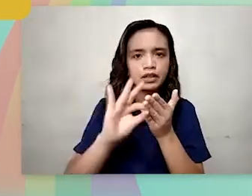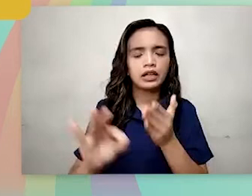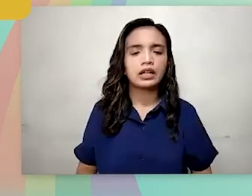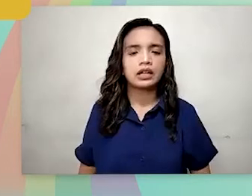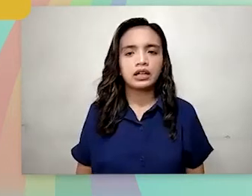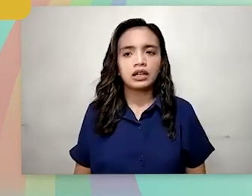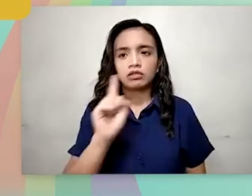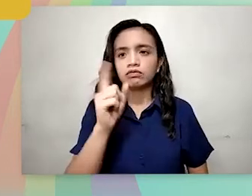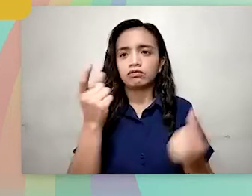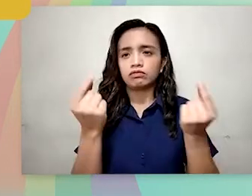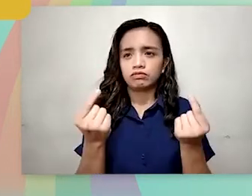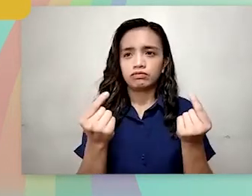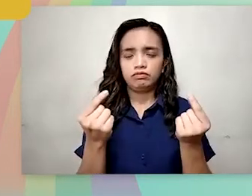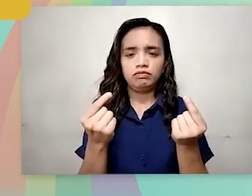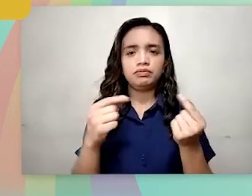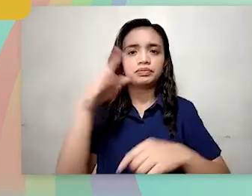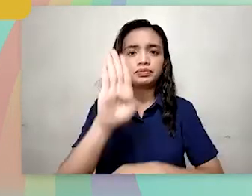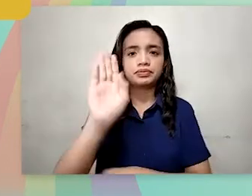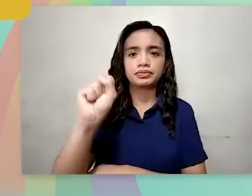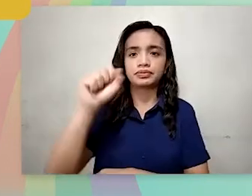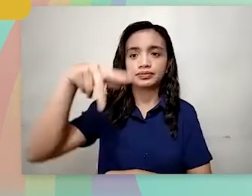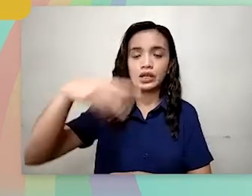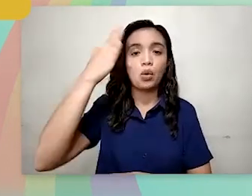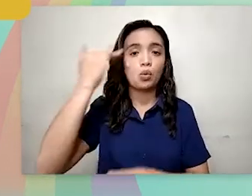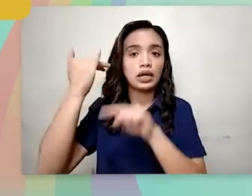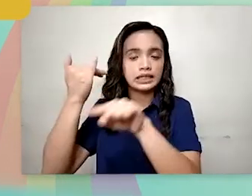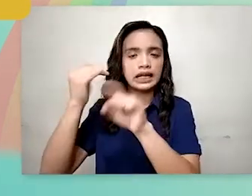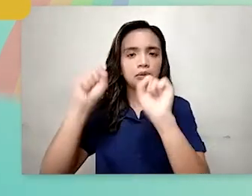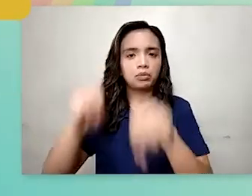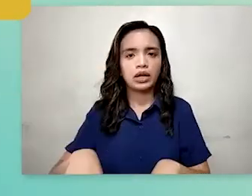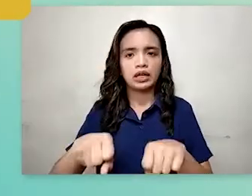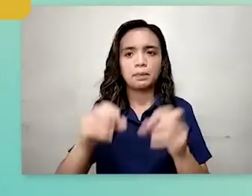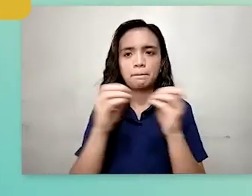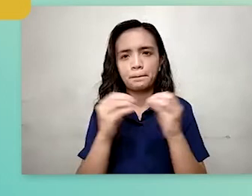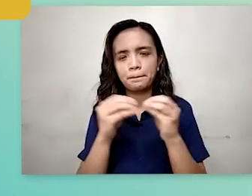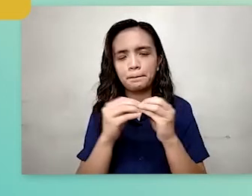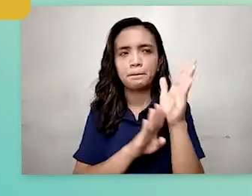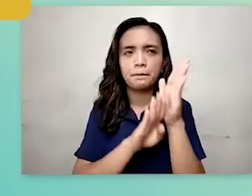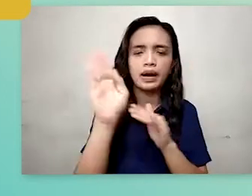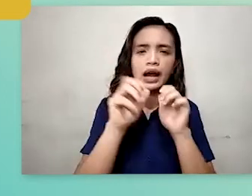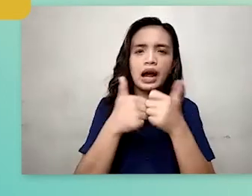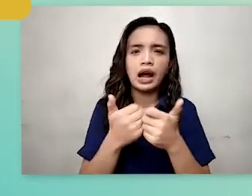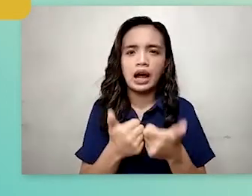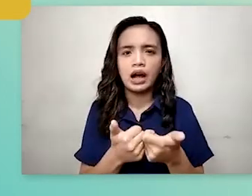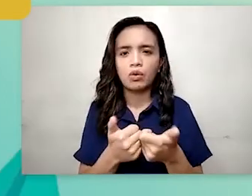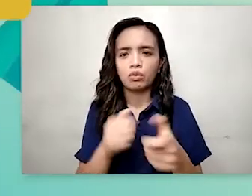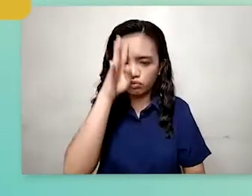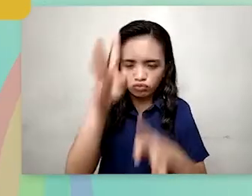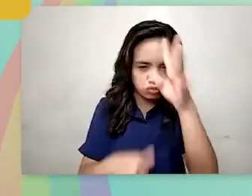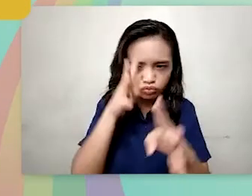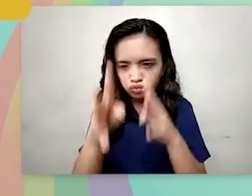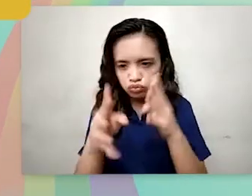financing, removing the SB Corporation under the regulatory cover of the Bangko Sentral so that they can provide